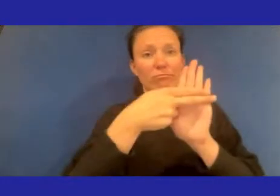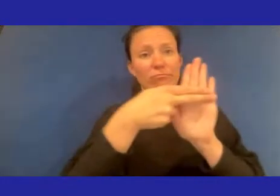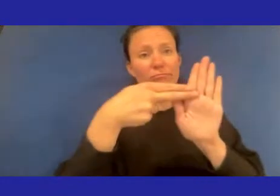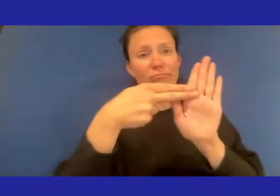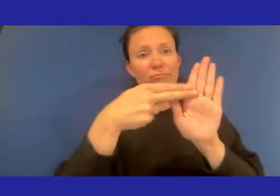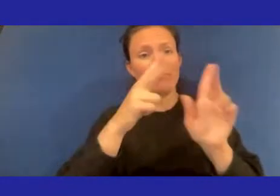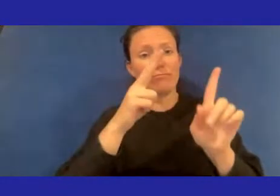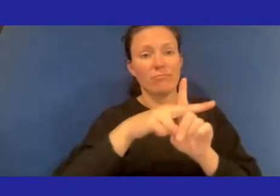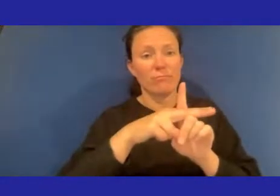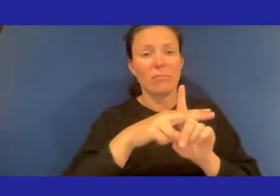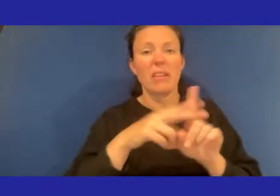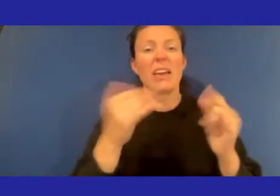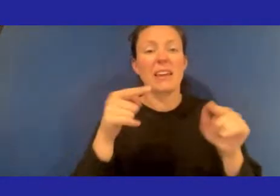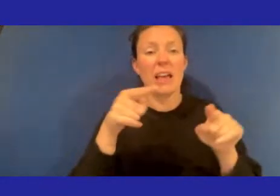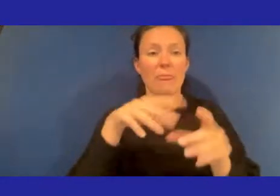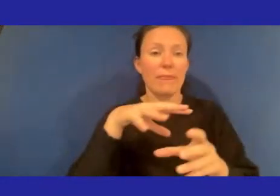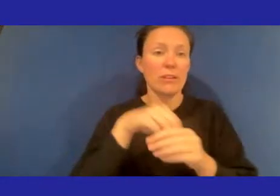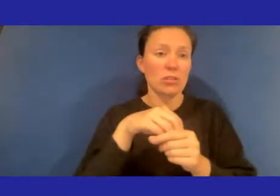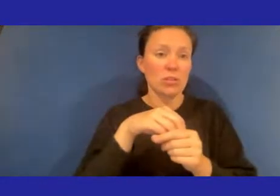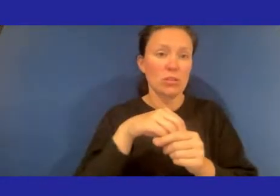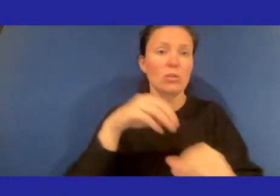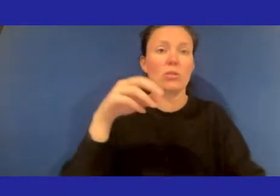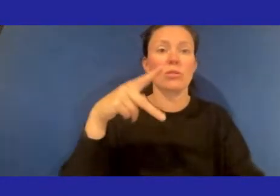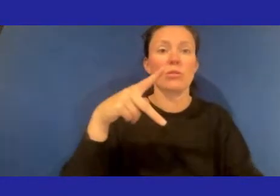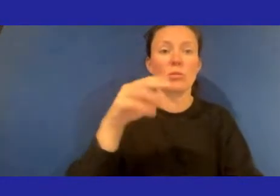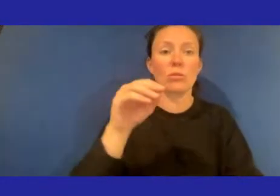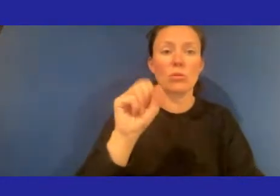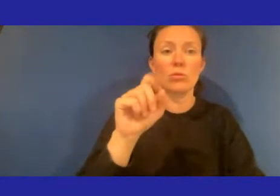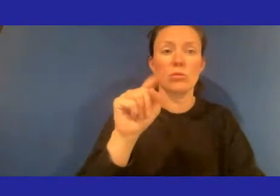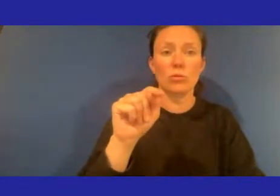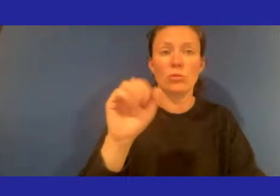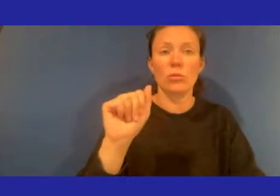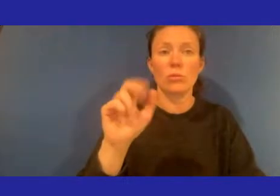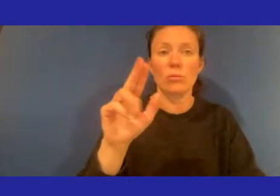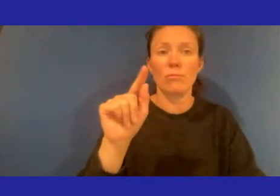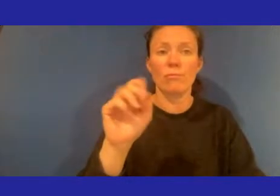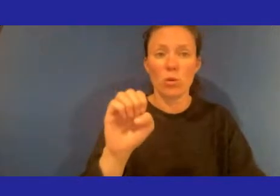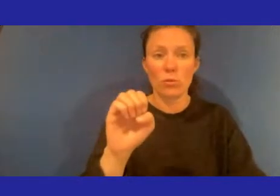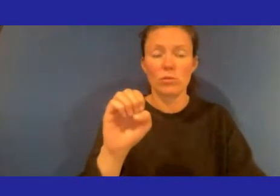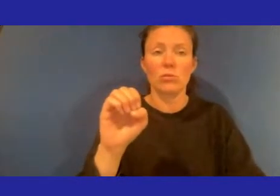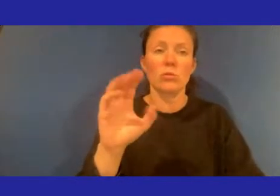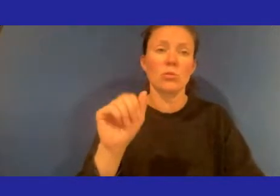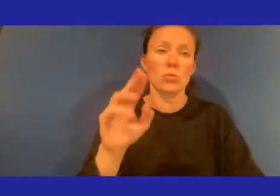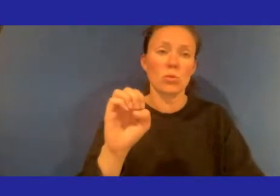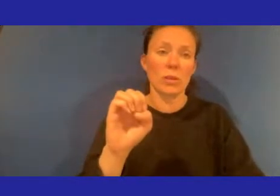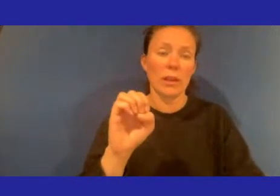care facilities. So we congratulate them for this great achievement.